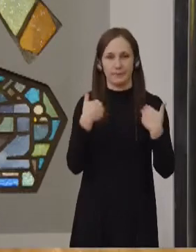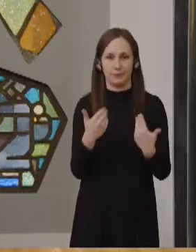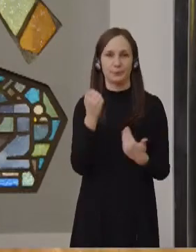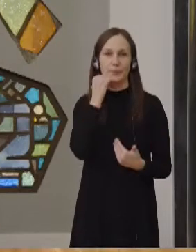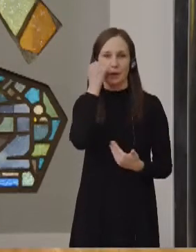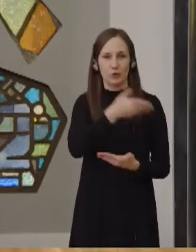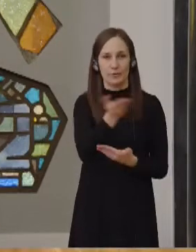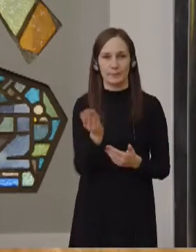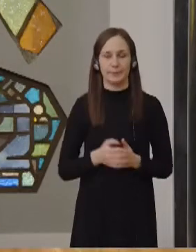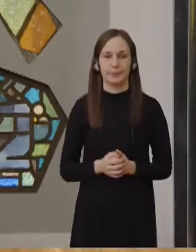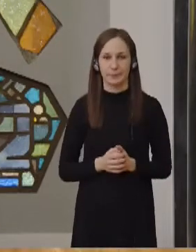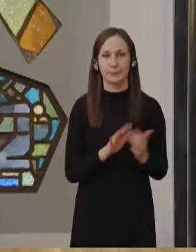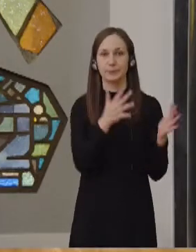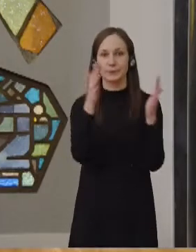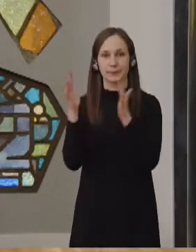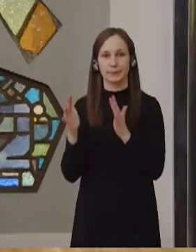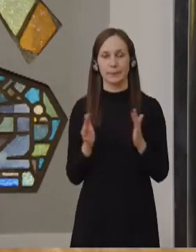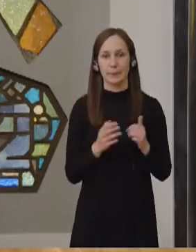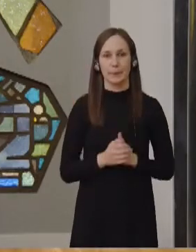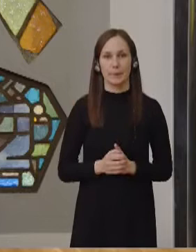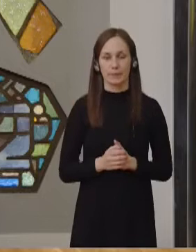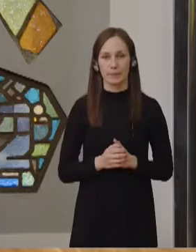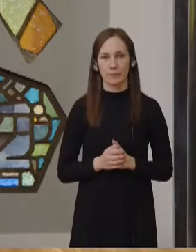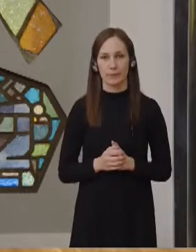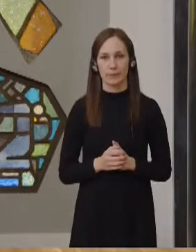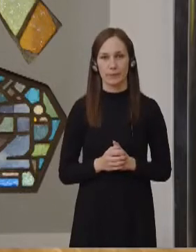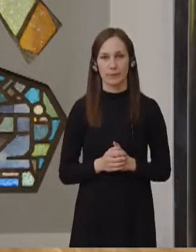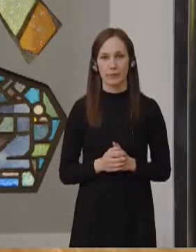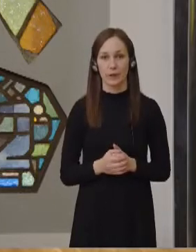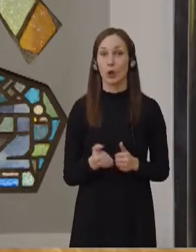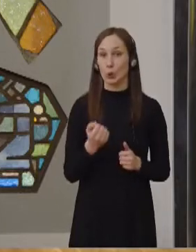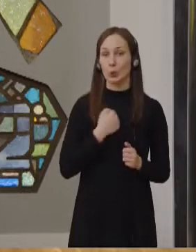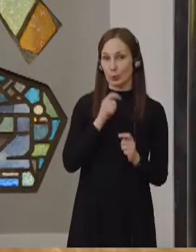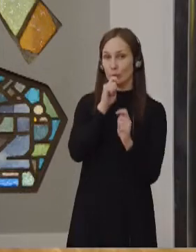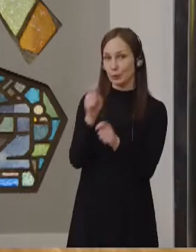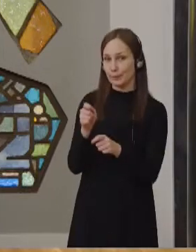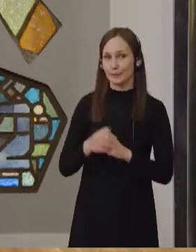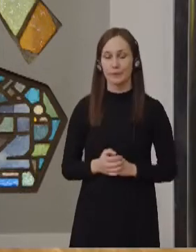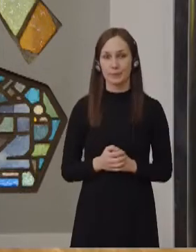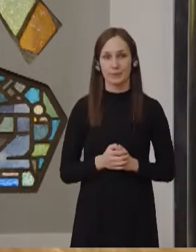Thank you very much. You have some souvenirs here. Okay,